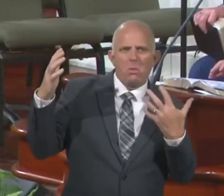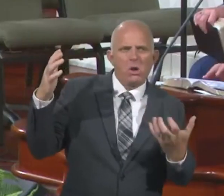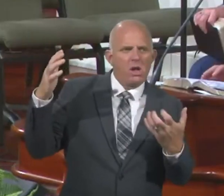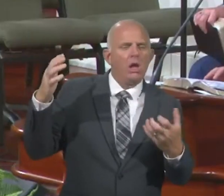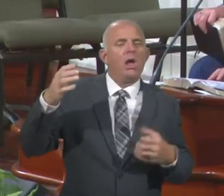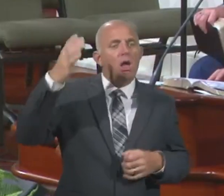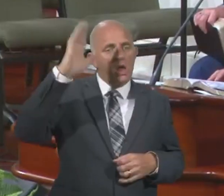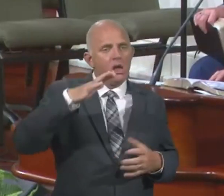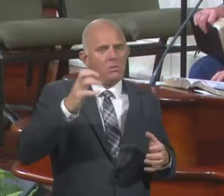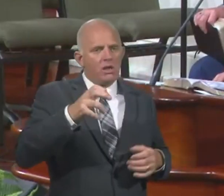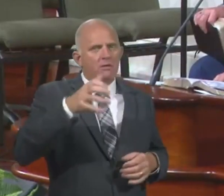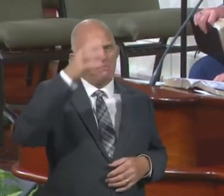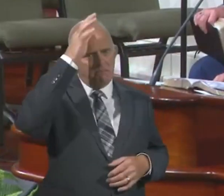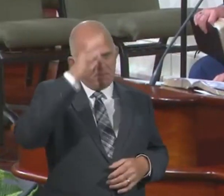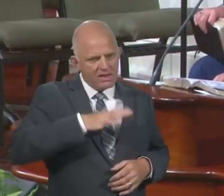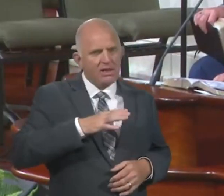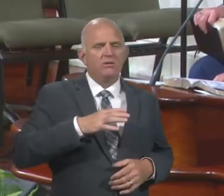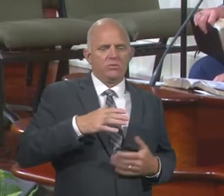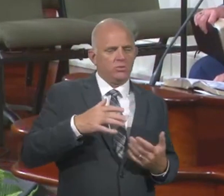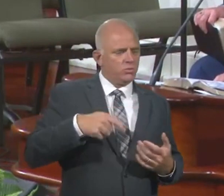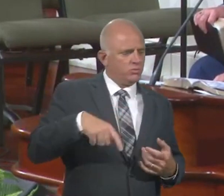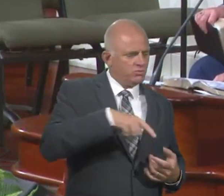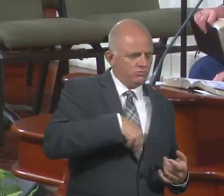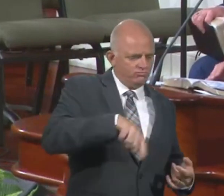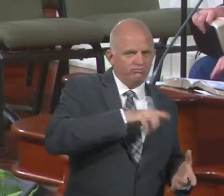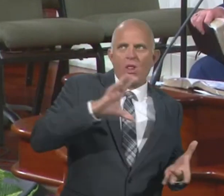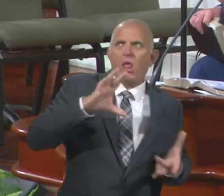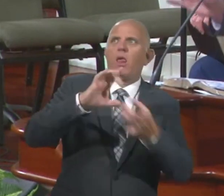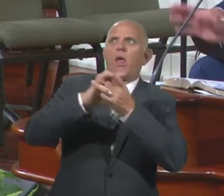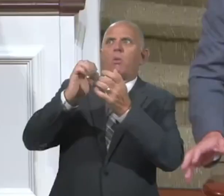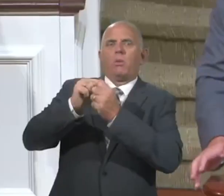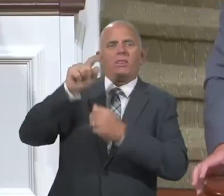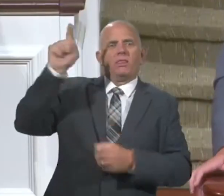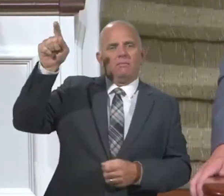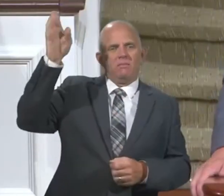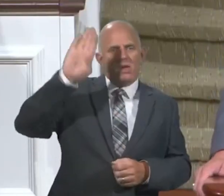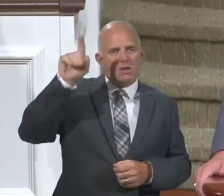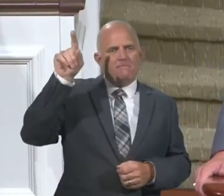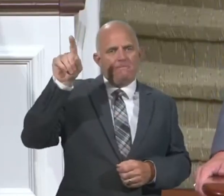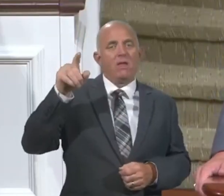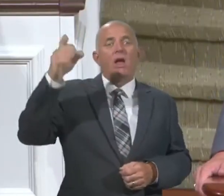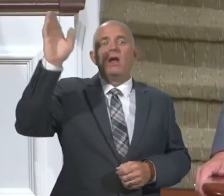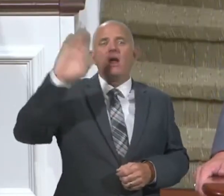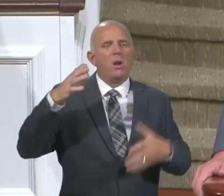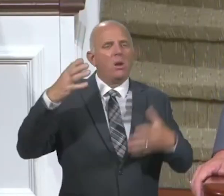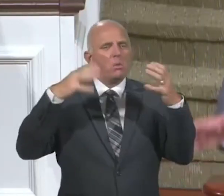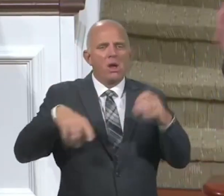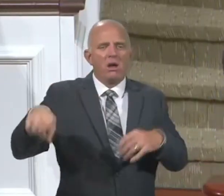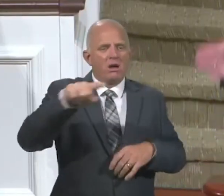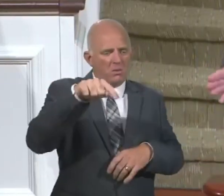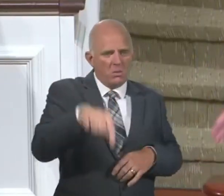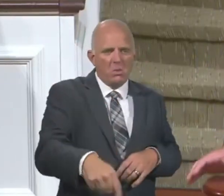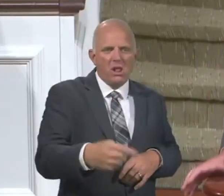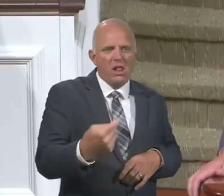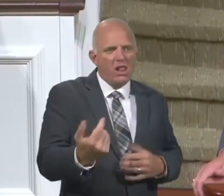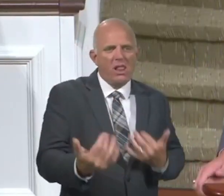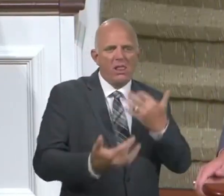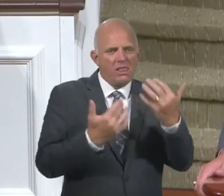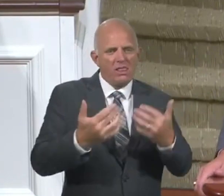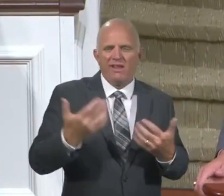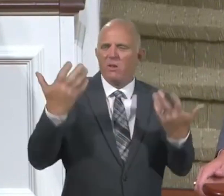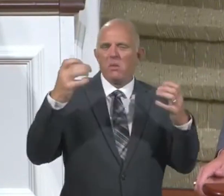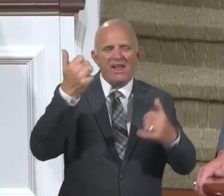man to be reconciled with him. Listen, God doesn't want anybody to go to hell. Amen. He's not willing that any should